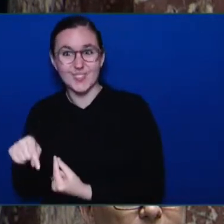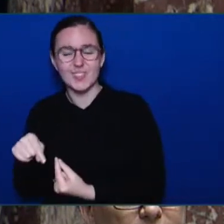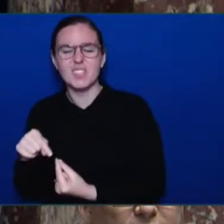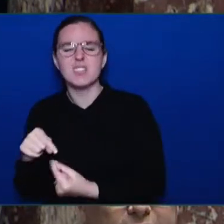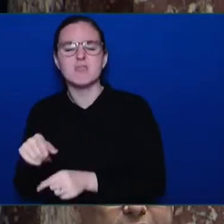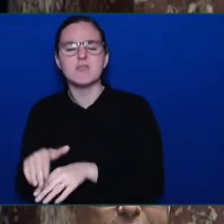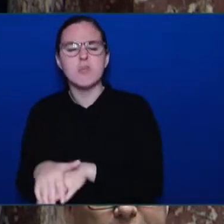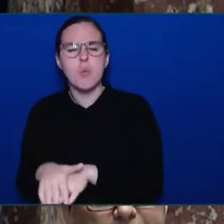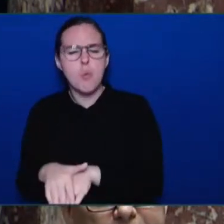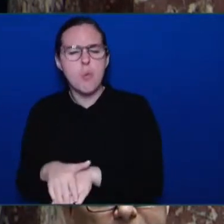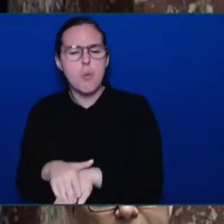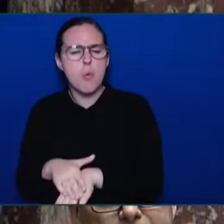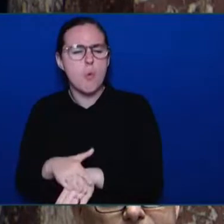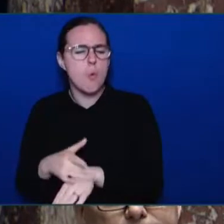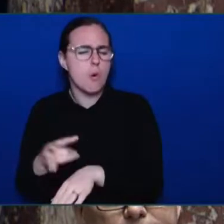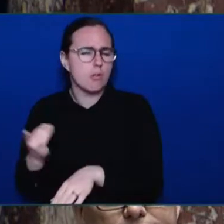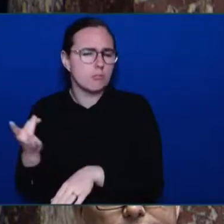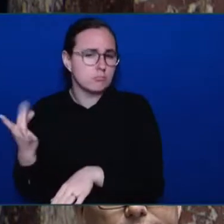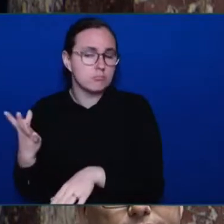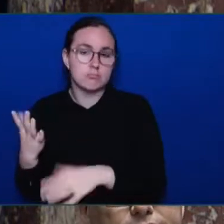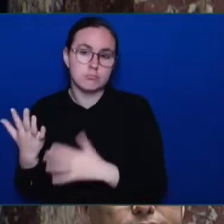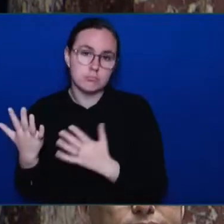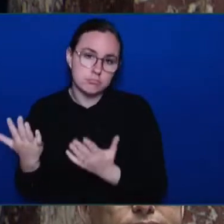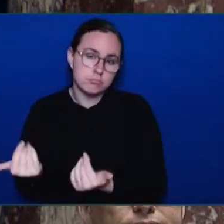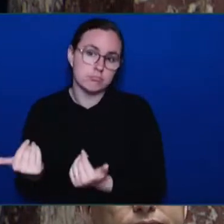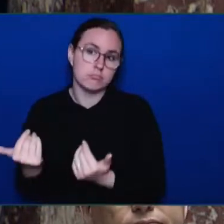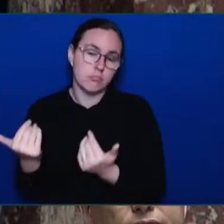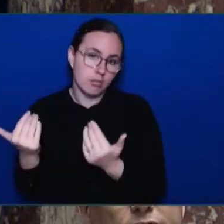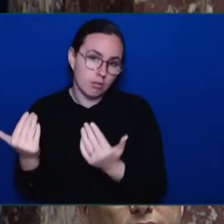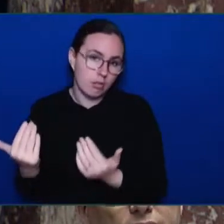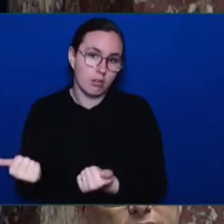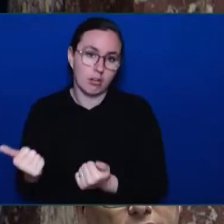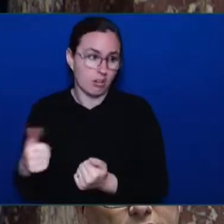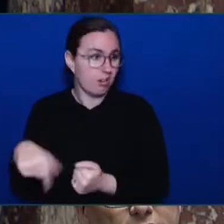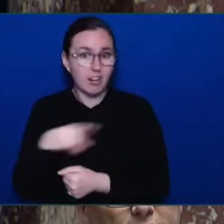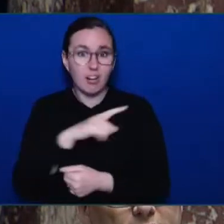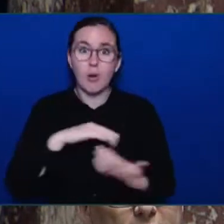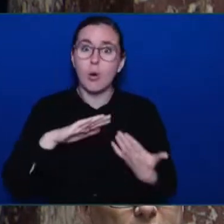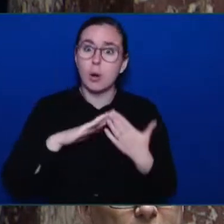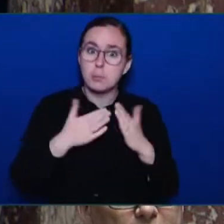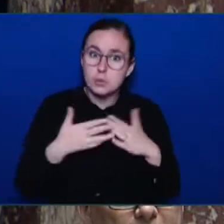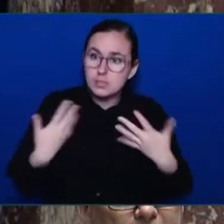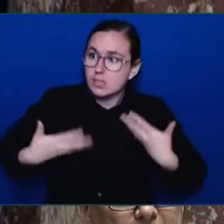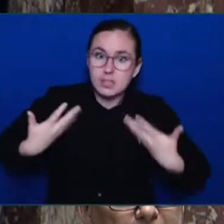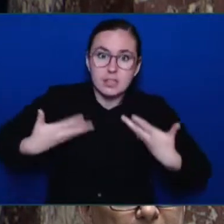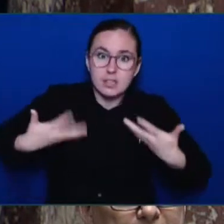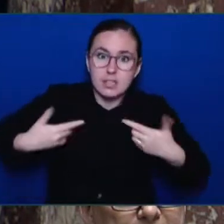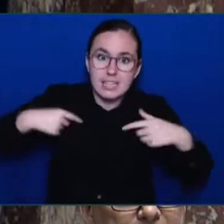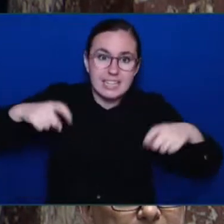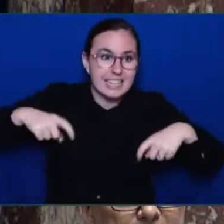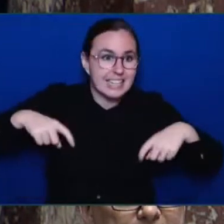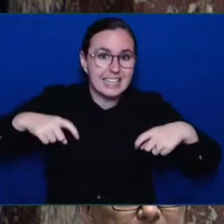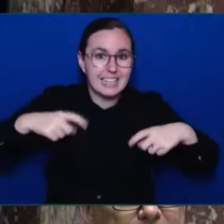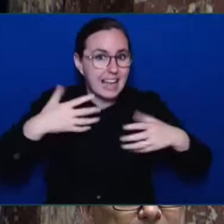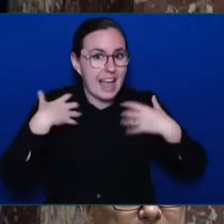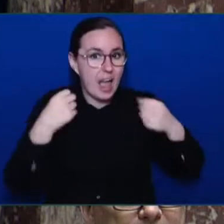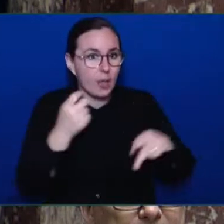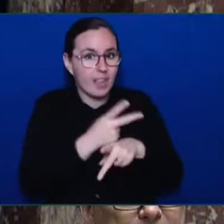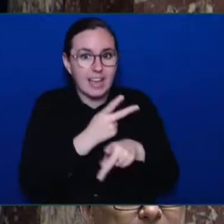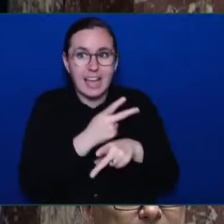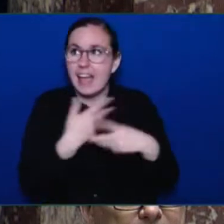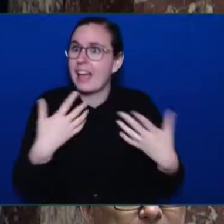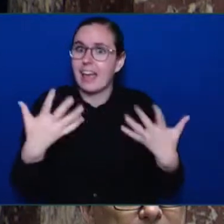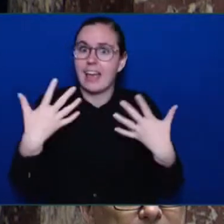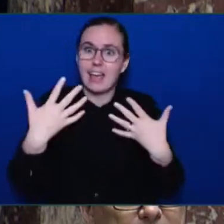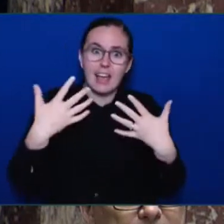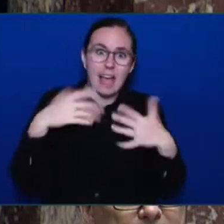without accessible health care, and vulnerable, underserved citizens are desperate. In Sydney, a new operator has just